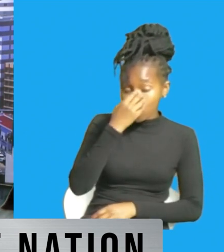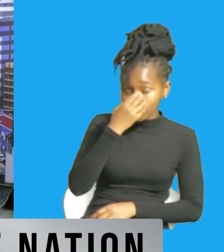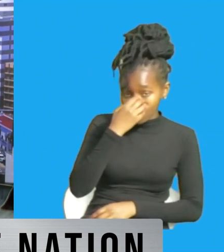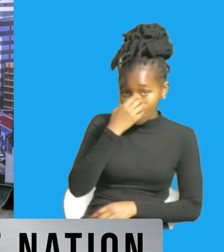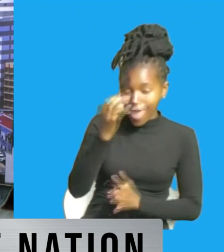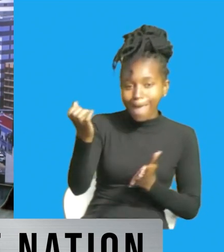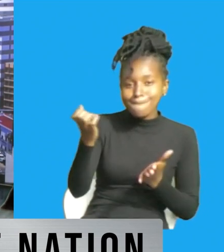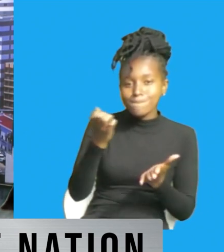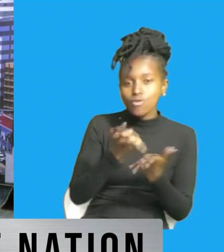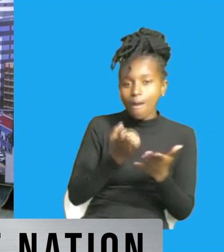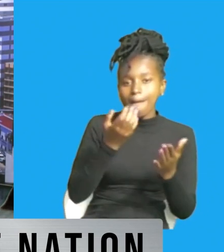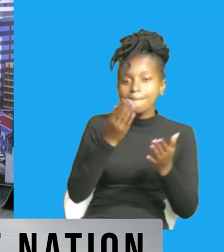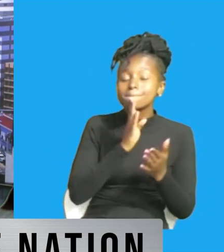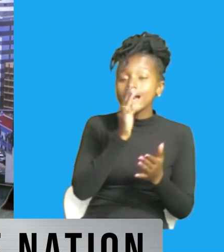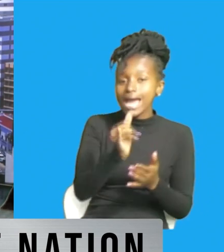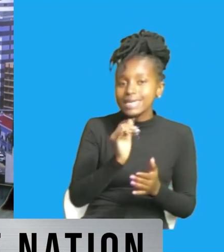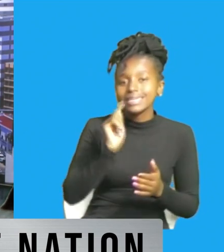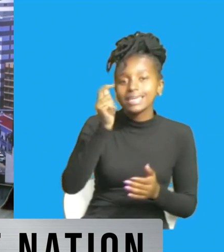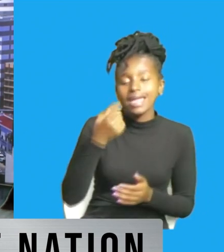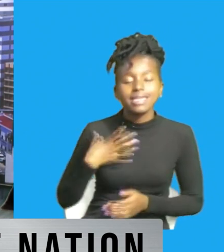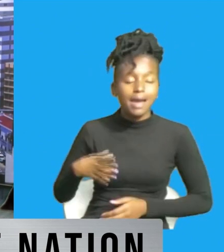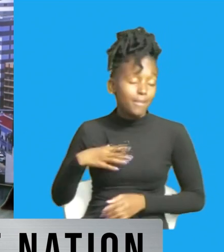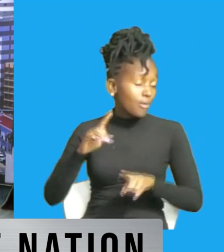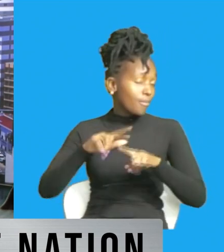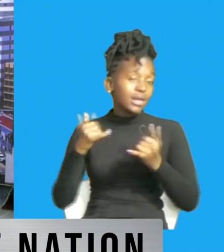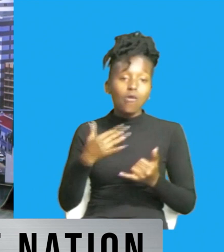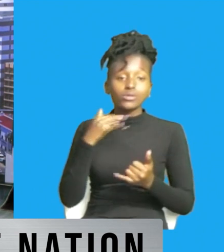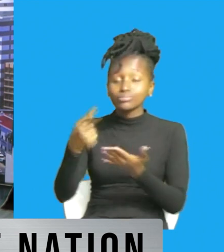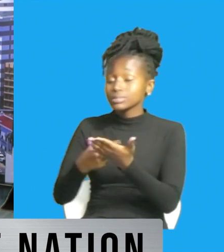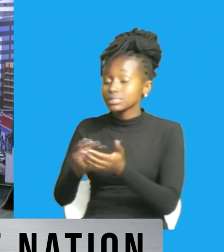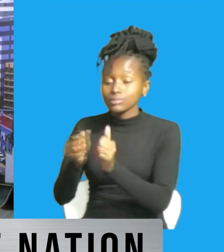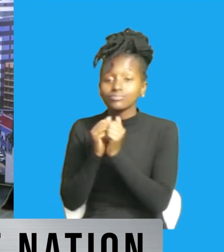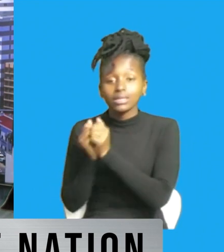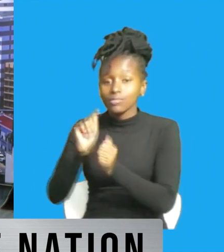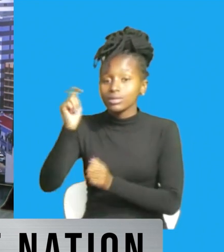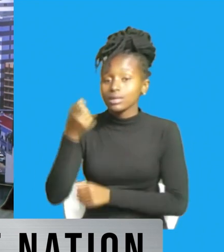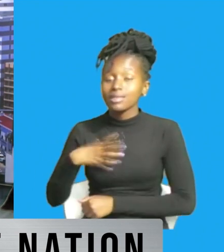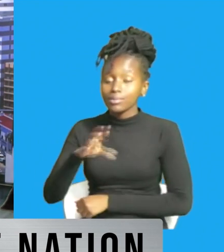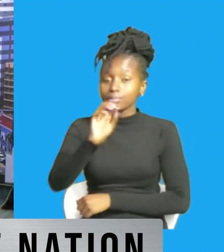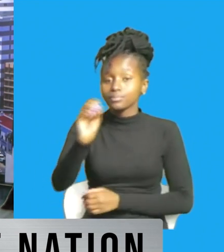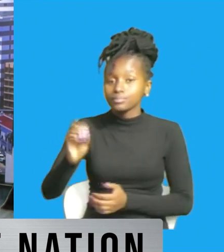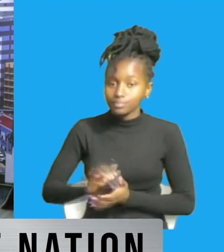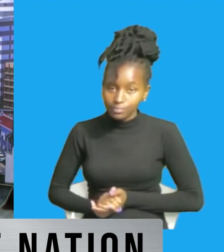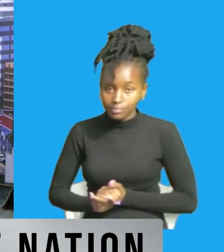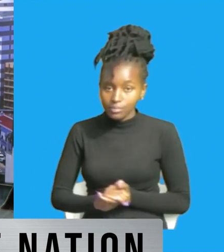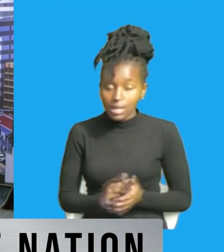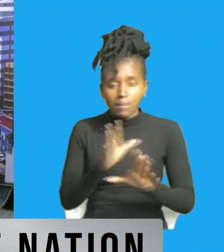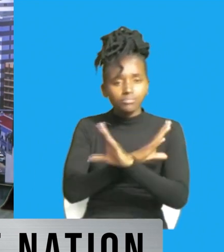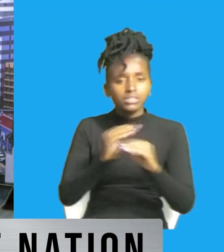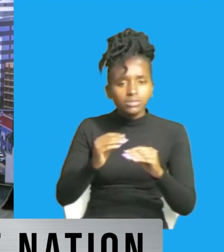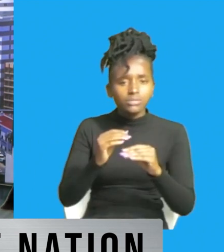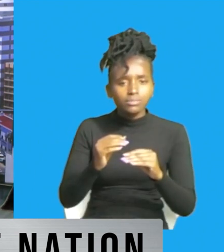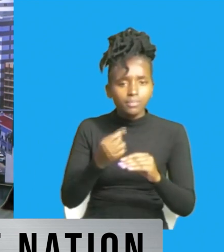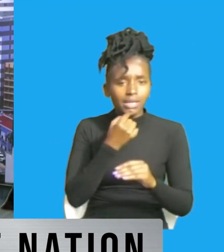the employers who need to talk finally. But the president spoke this and said, munatupatia kazi tena